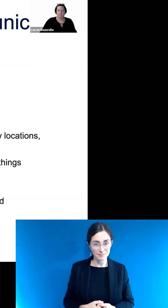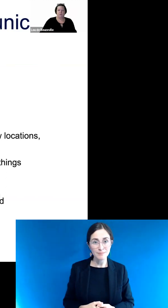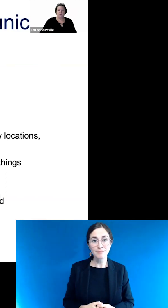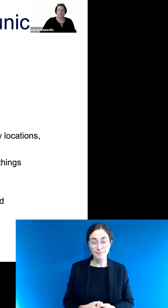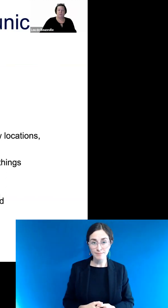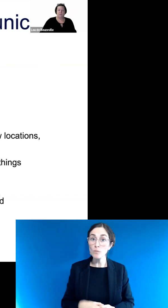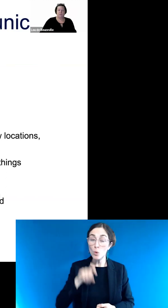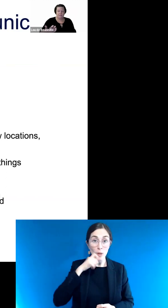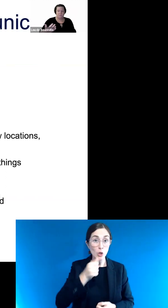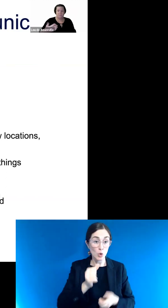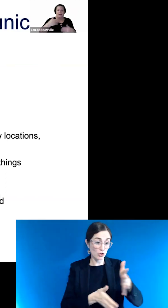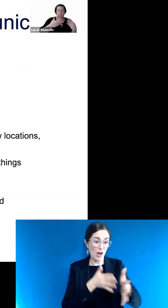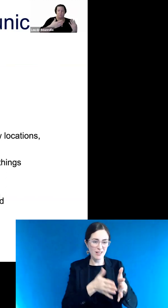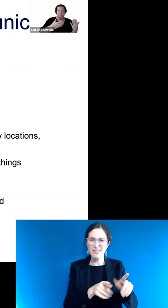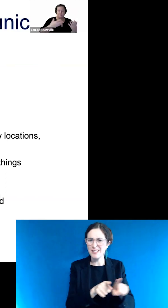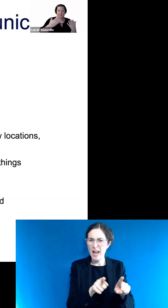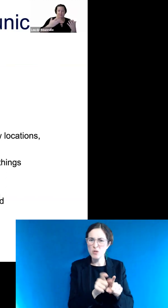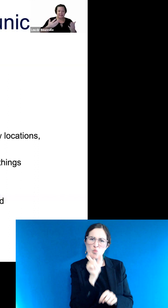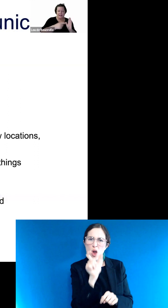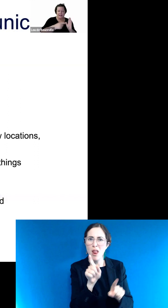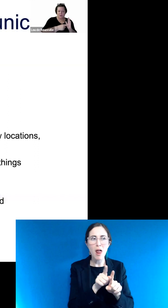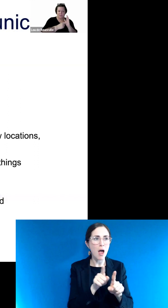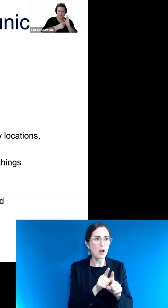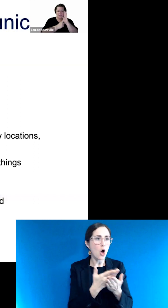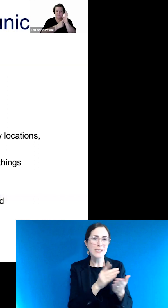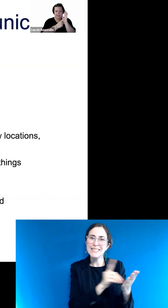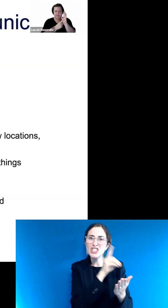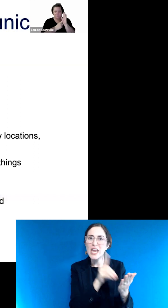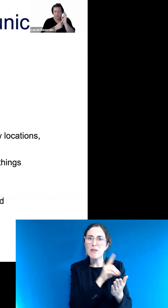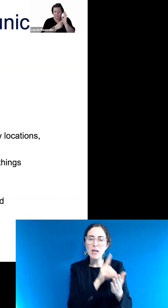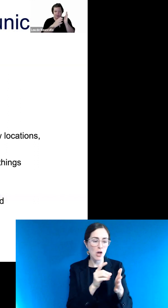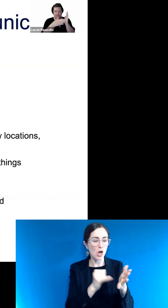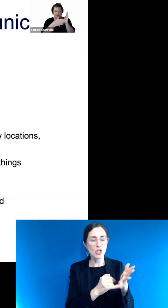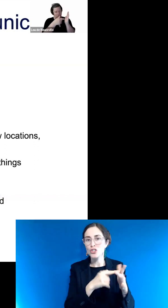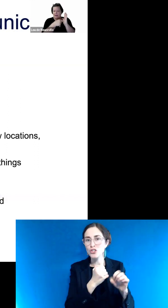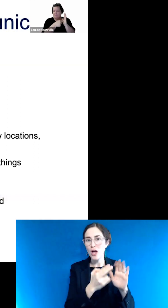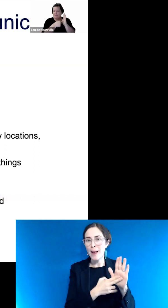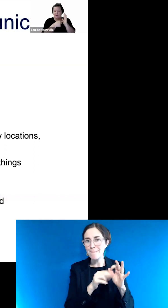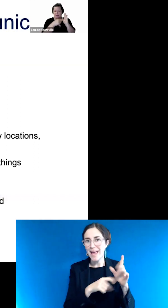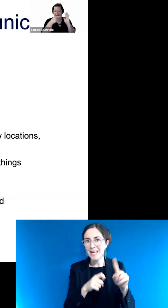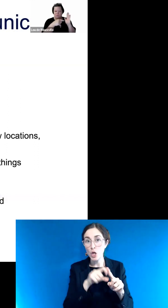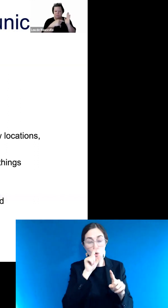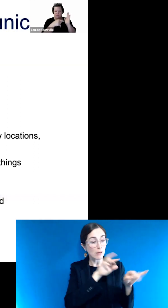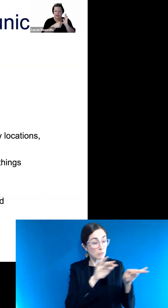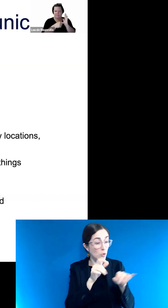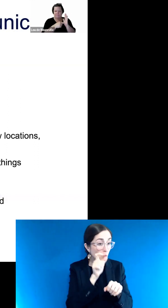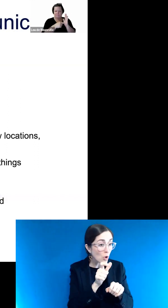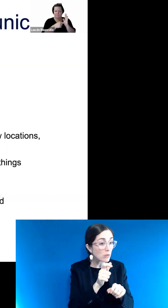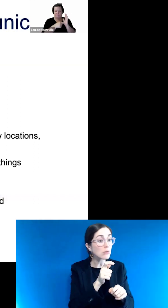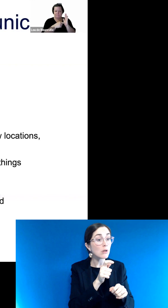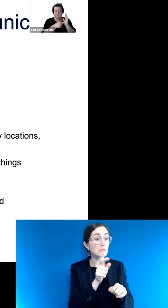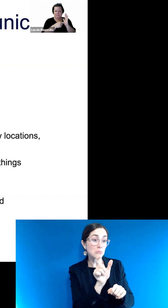They will use signs, which are like words. That is, I can just go to Sign Bank or a dictionary and look up that sign and it looks like